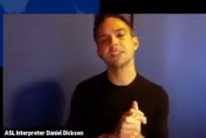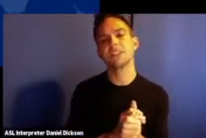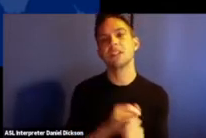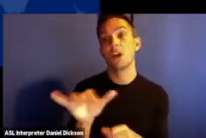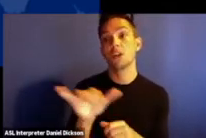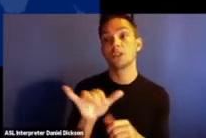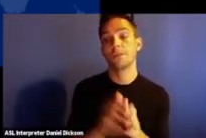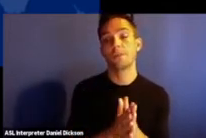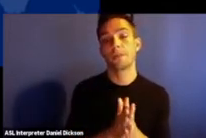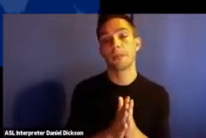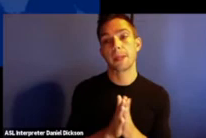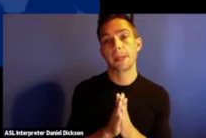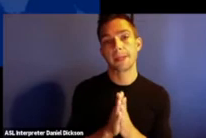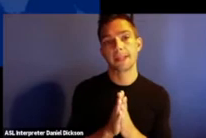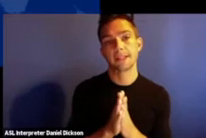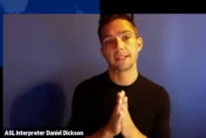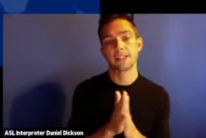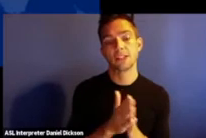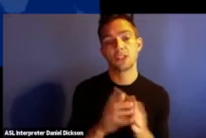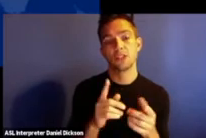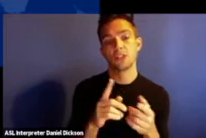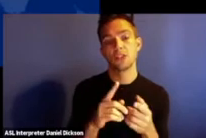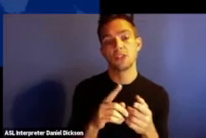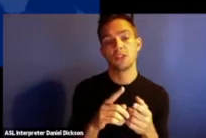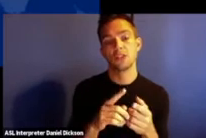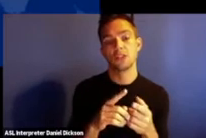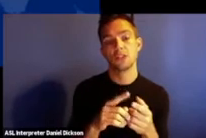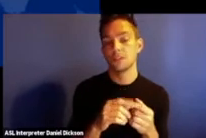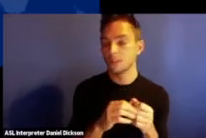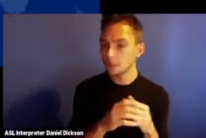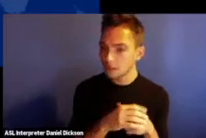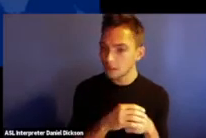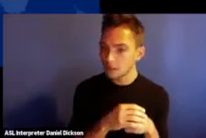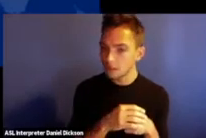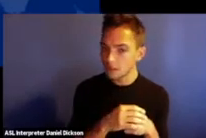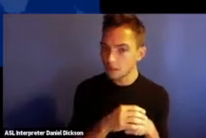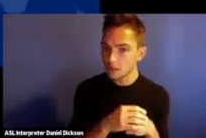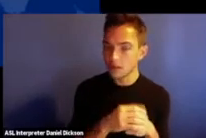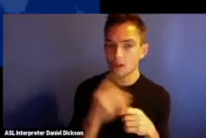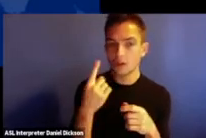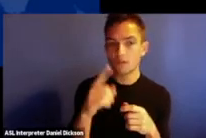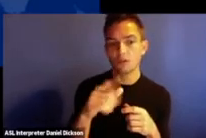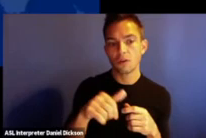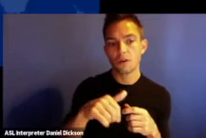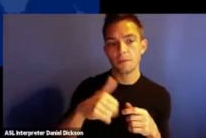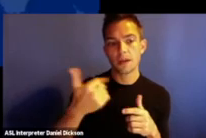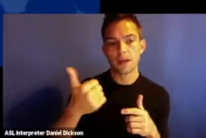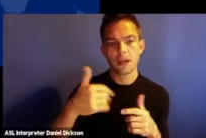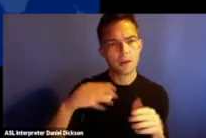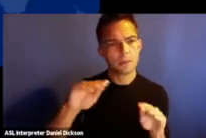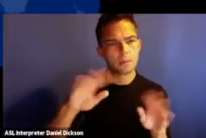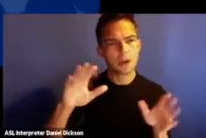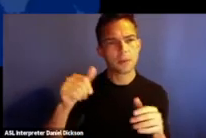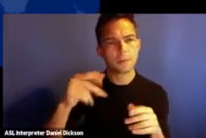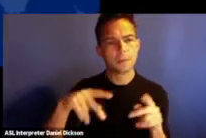also, to my provider people, before I wrap up my part, like I said, for my provider people, letting them know what that means